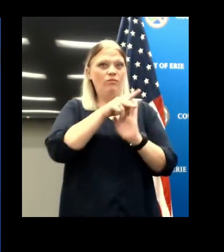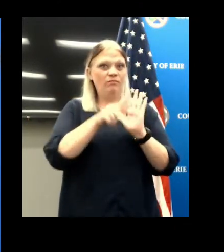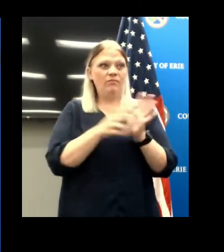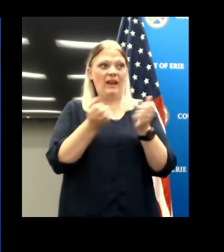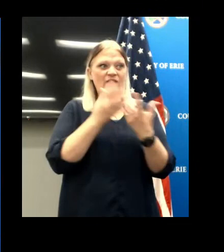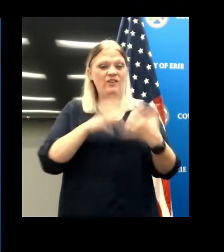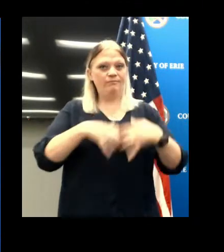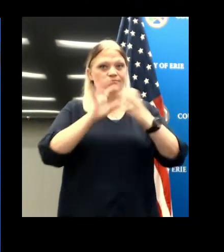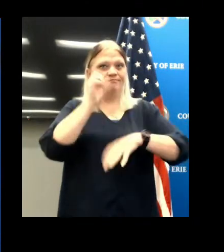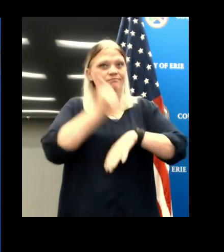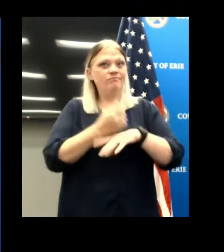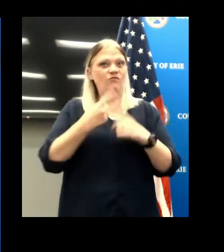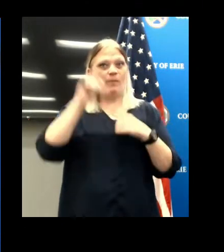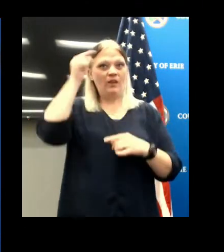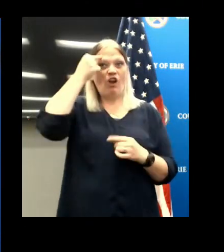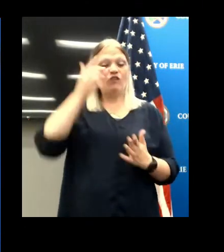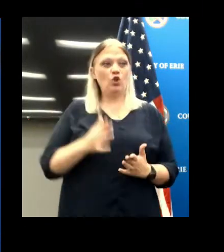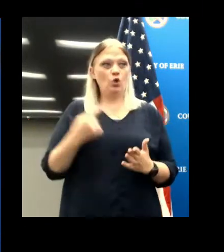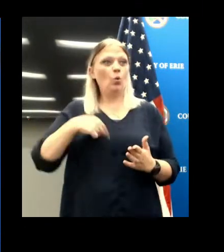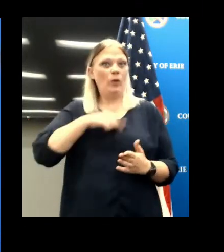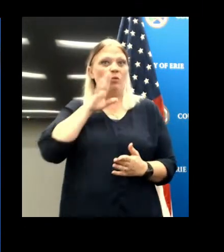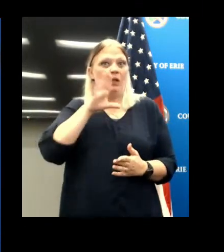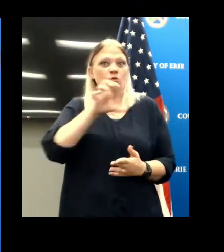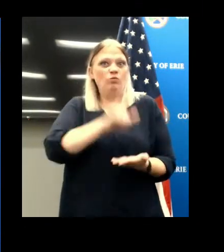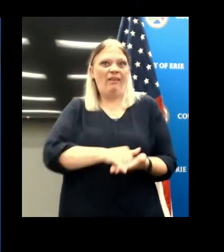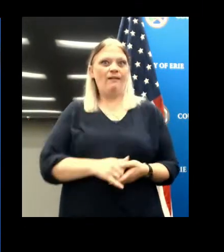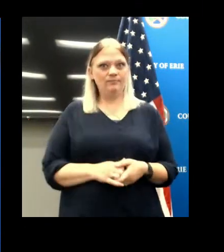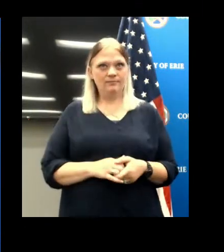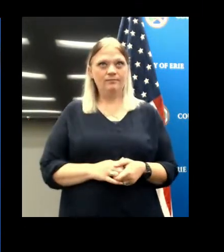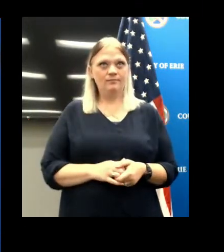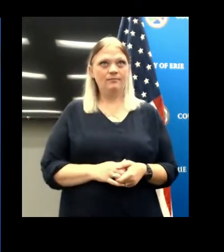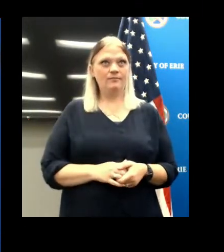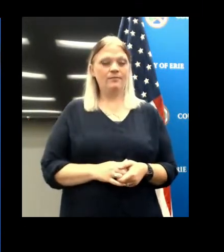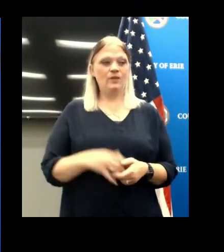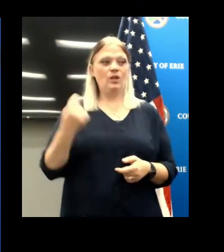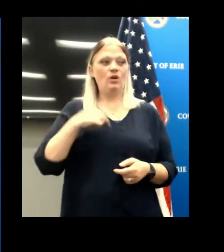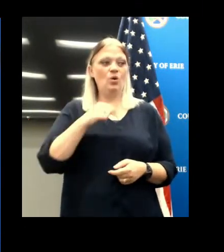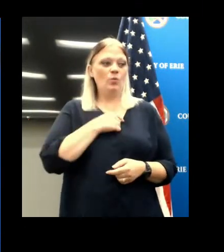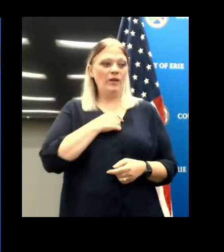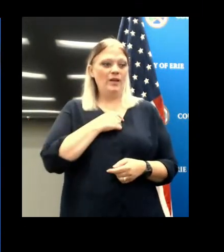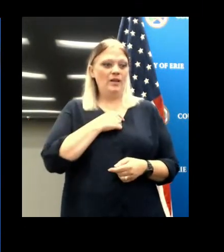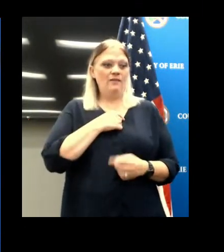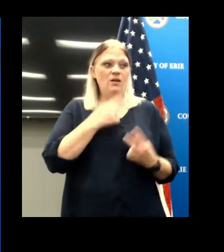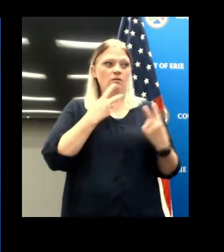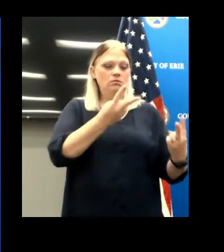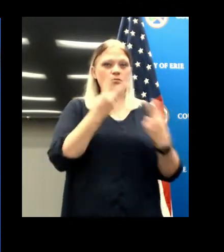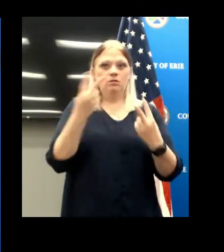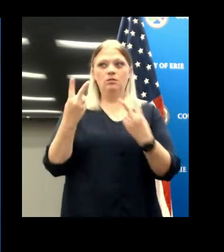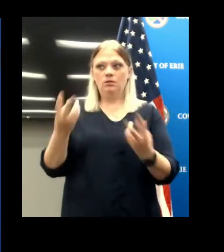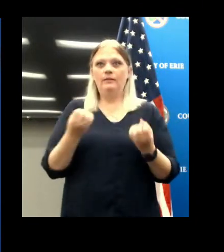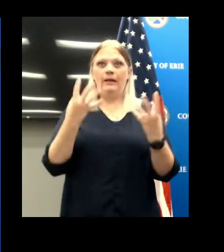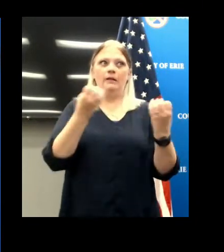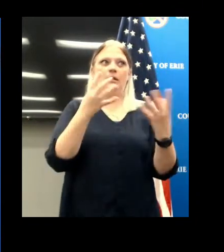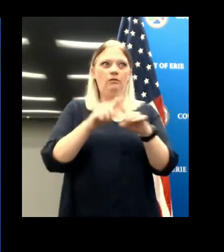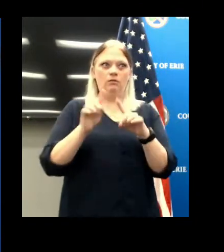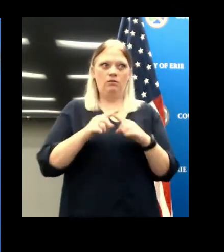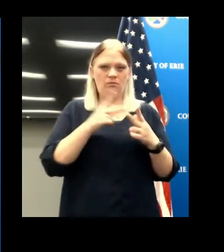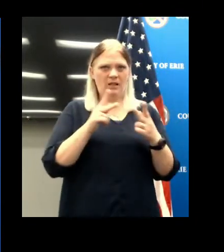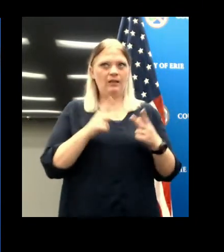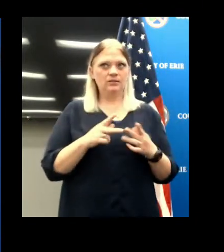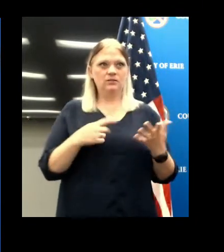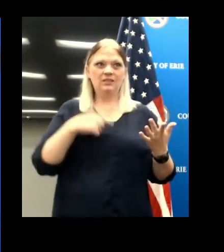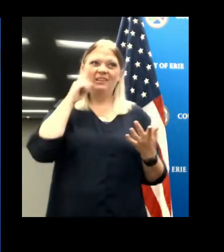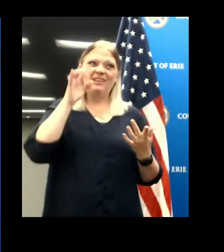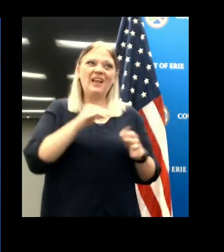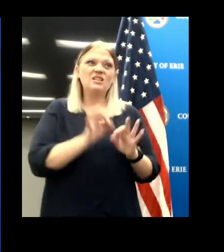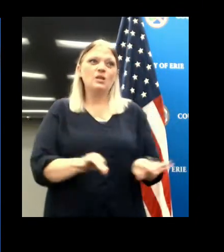place by the governor, and we will do that. And we've visited many establishments. I think that's an